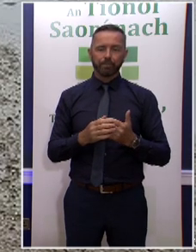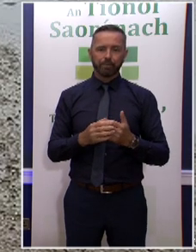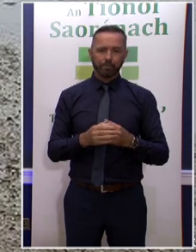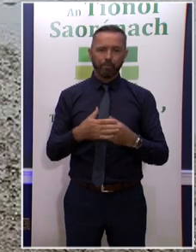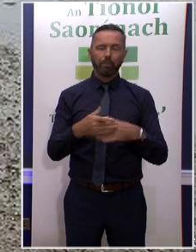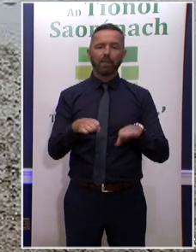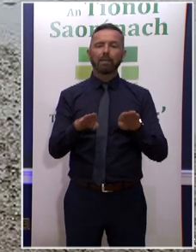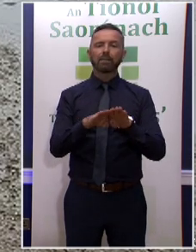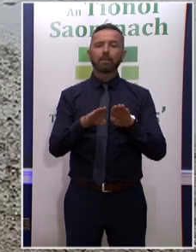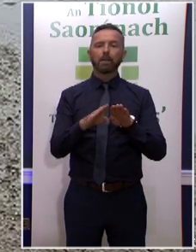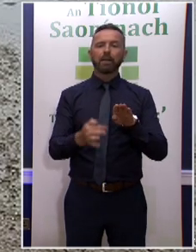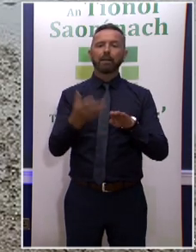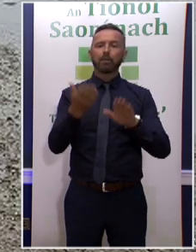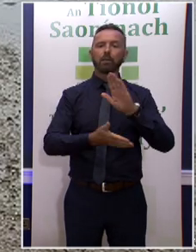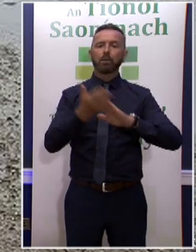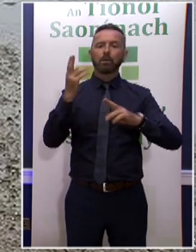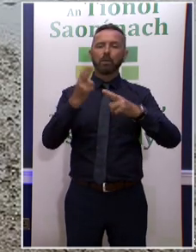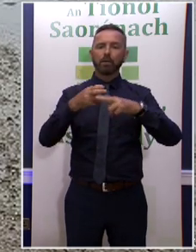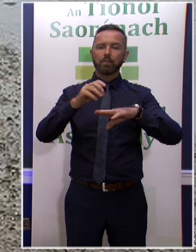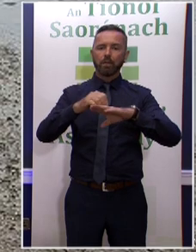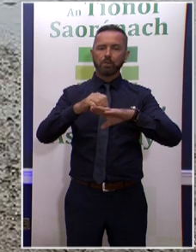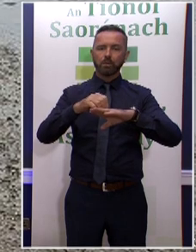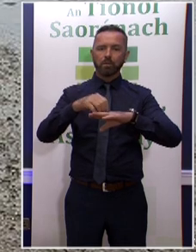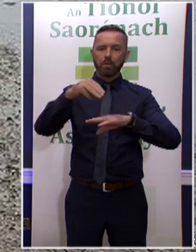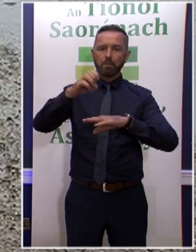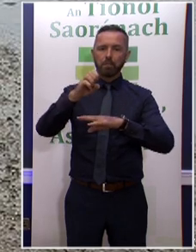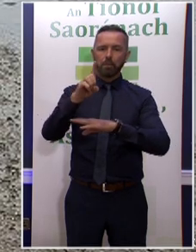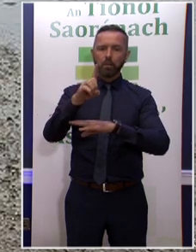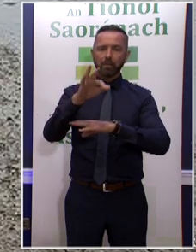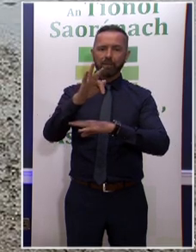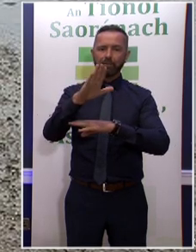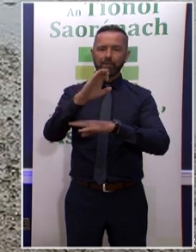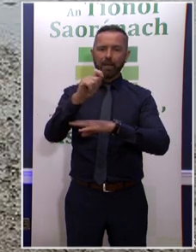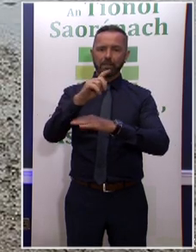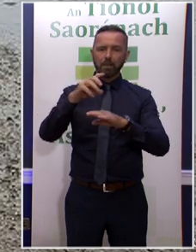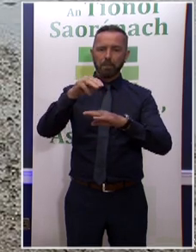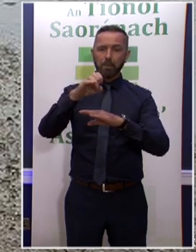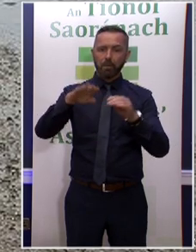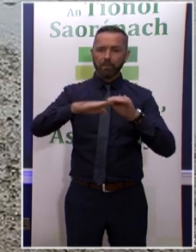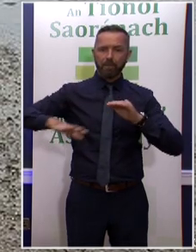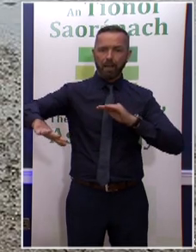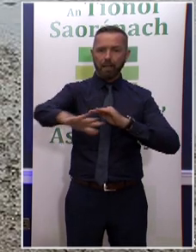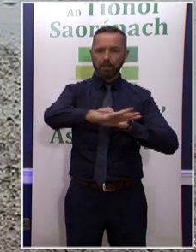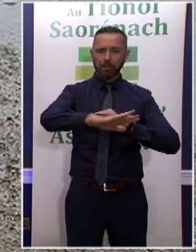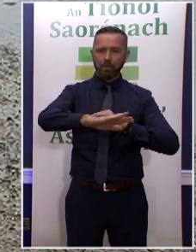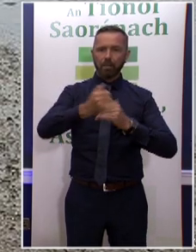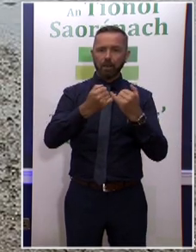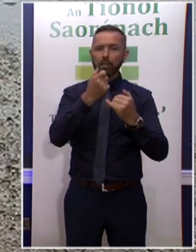Similarly, if we go out onto a fairly unappealing-looking mudflat, like ones around Dublin Bay or in Dundalk